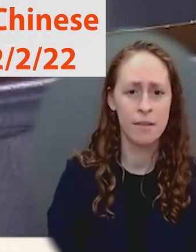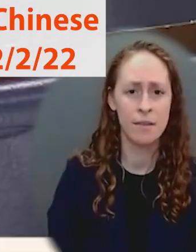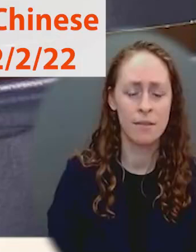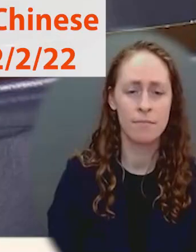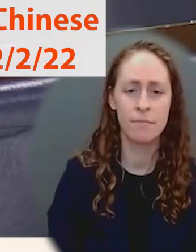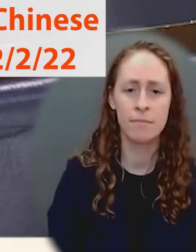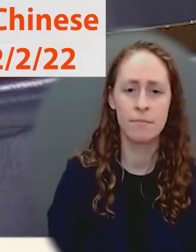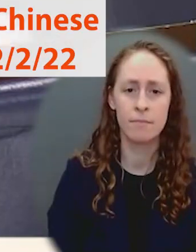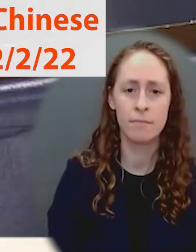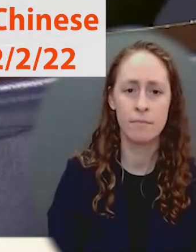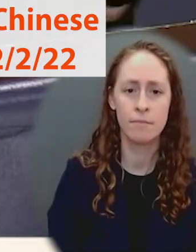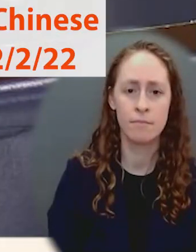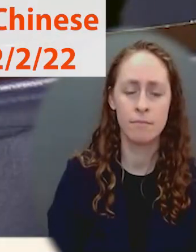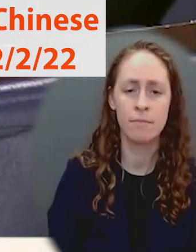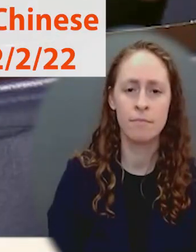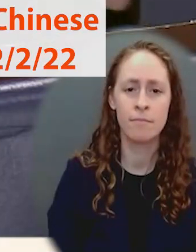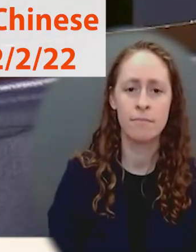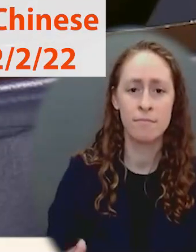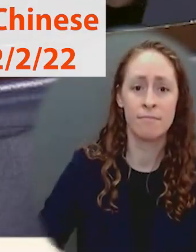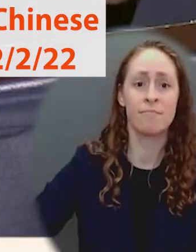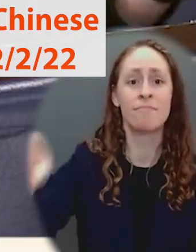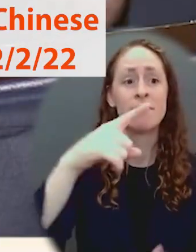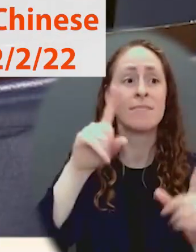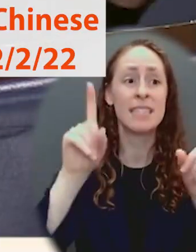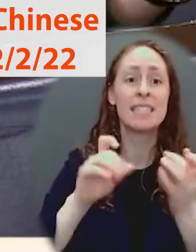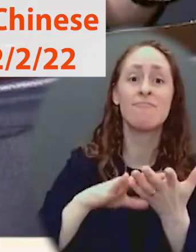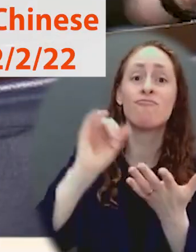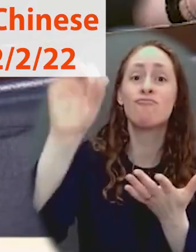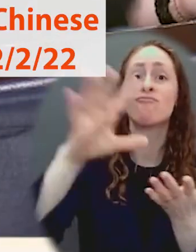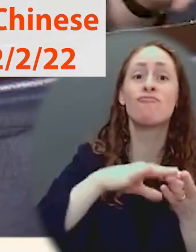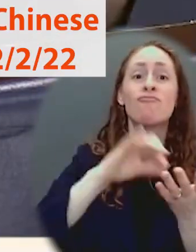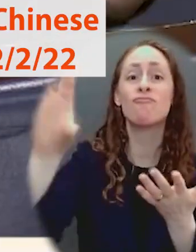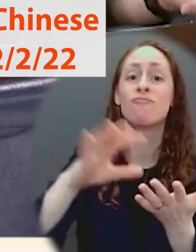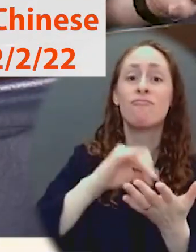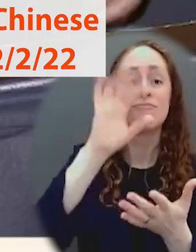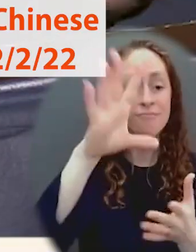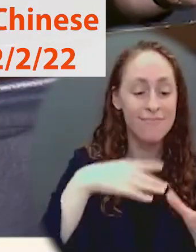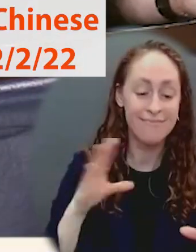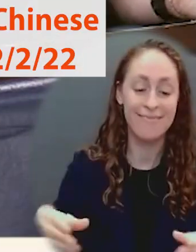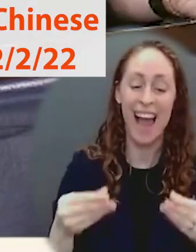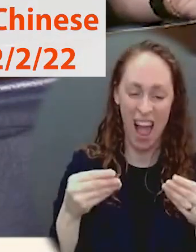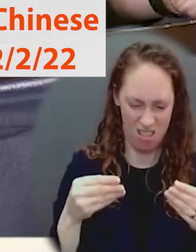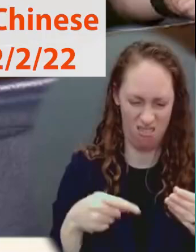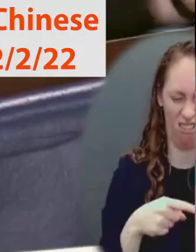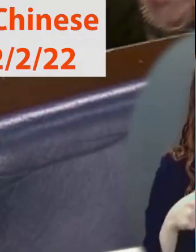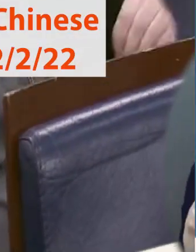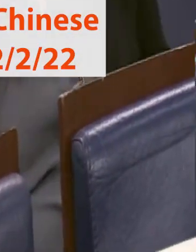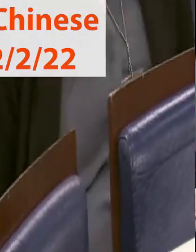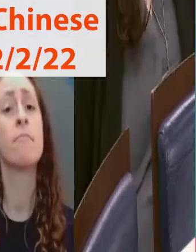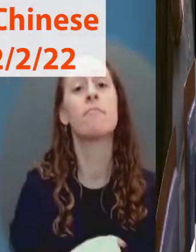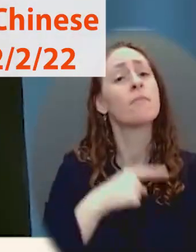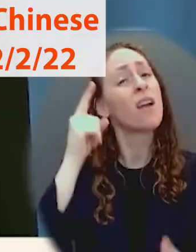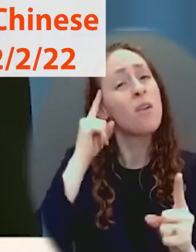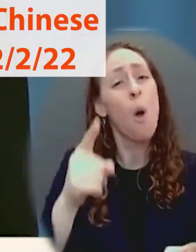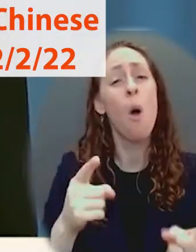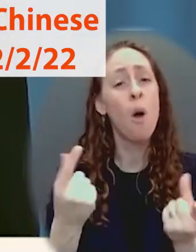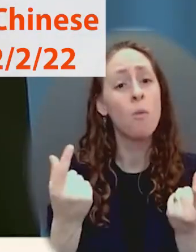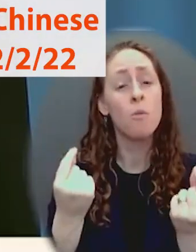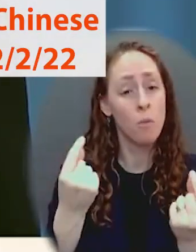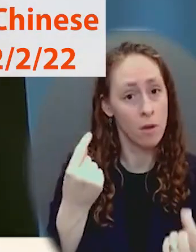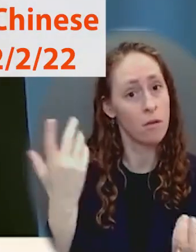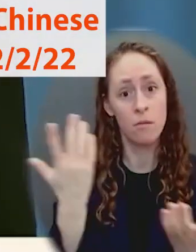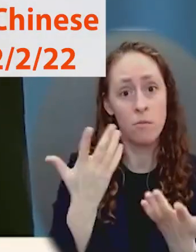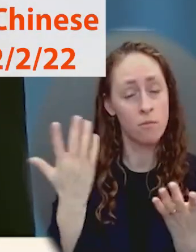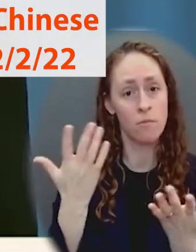made in China on it, at the same time that you're, you know, doing this thing that you consider to be a positive good for Americans. We also needed to